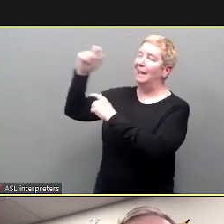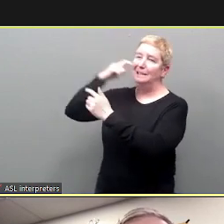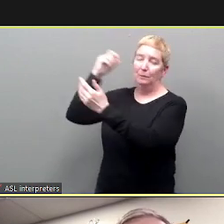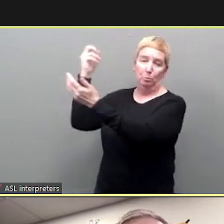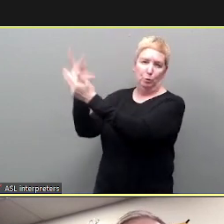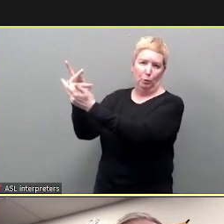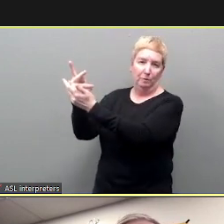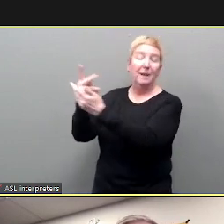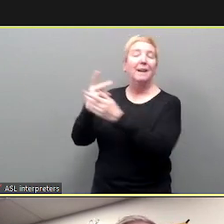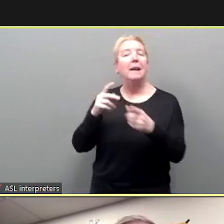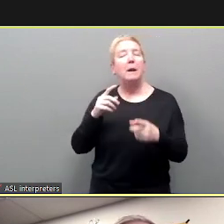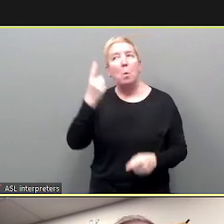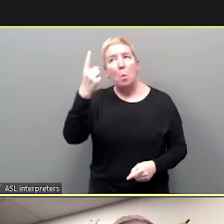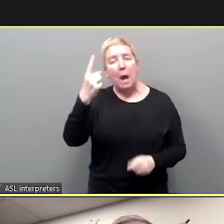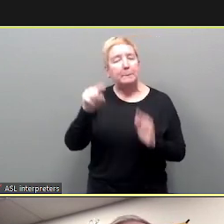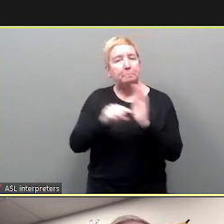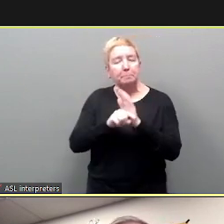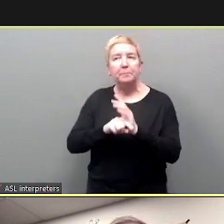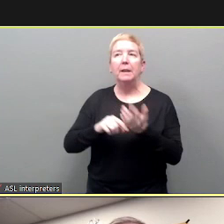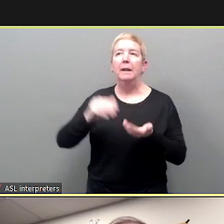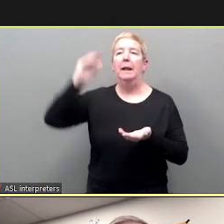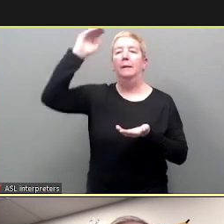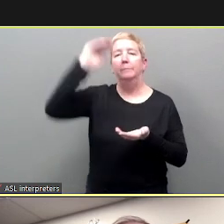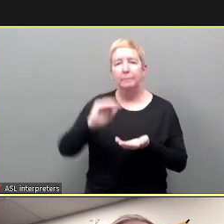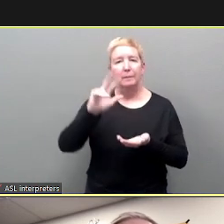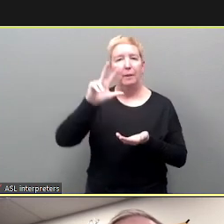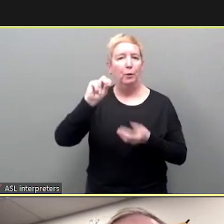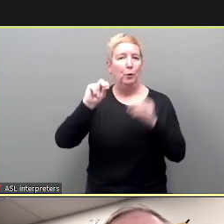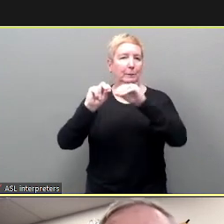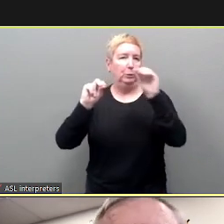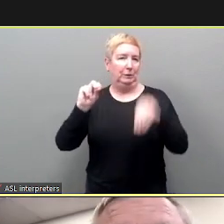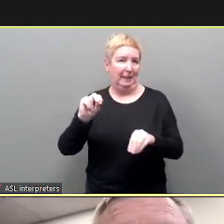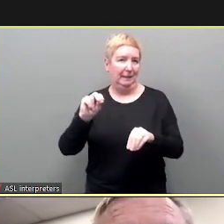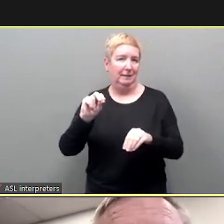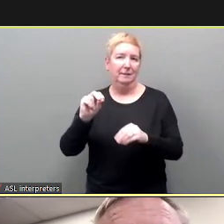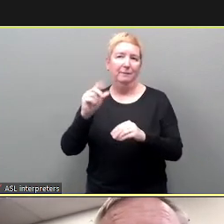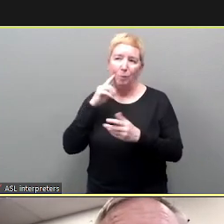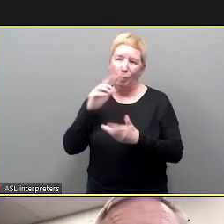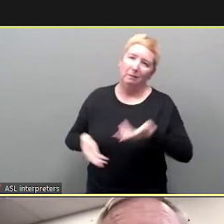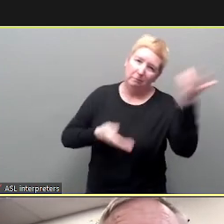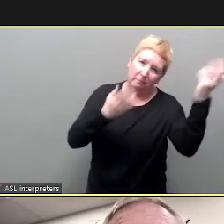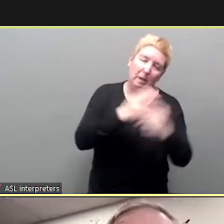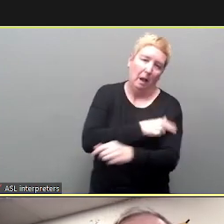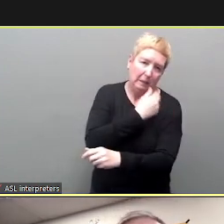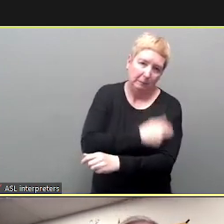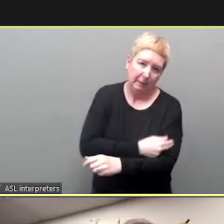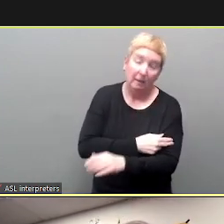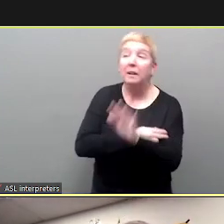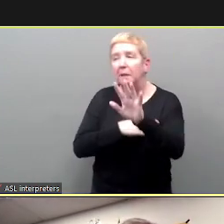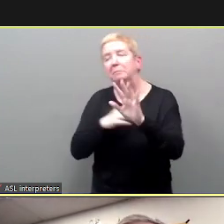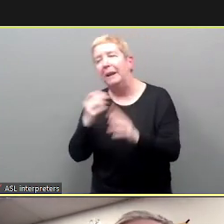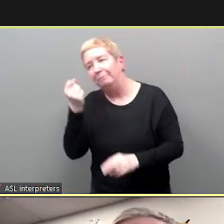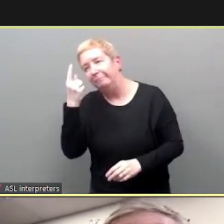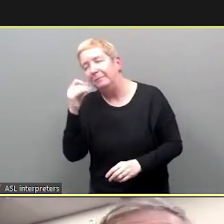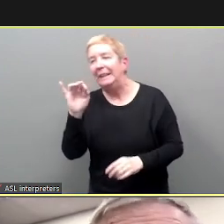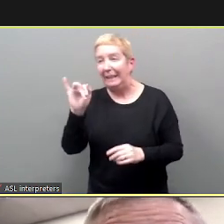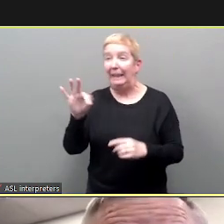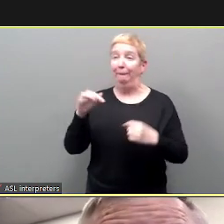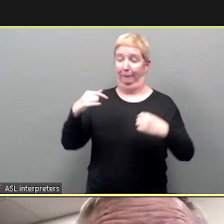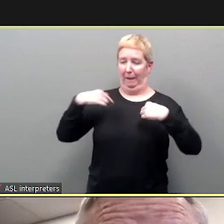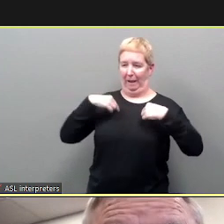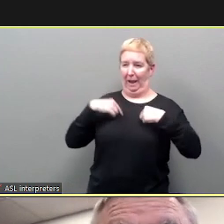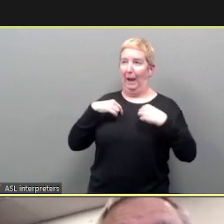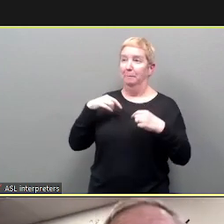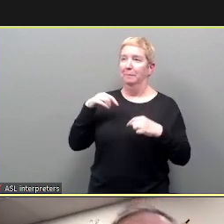30% reduction in the chances of hospitalization and death. Of course, if you're one of that 30%, it's 100%